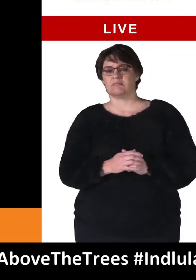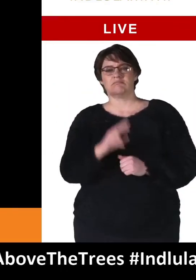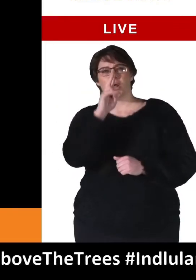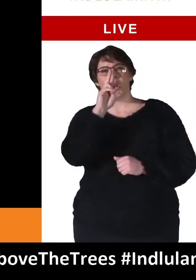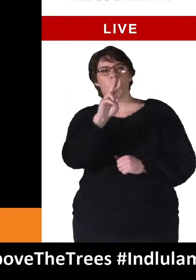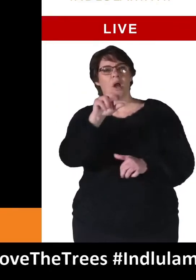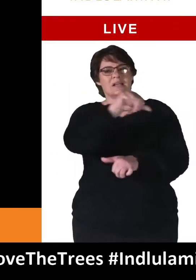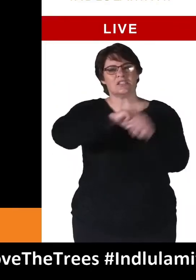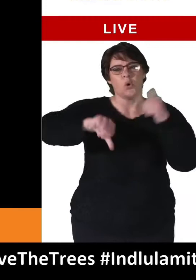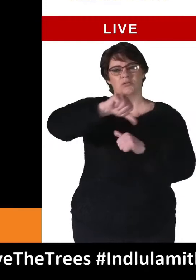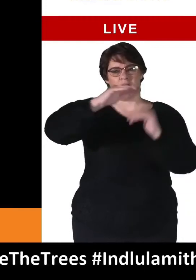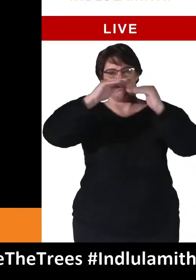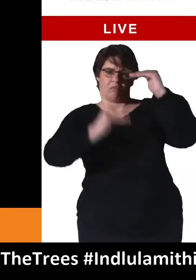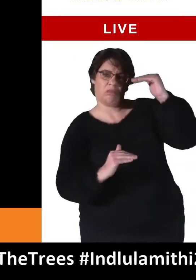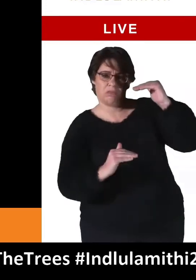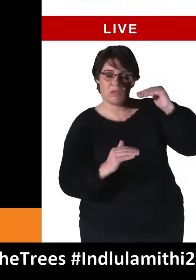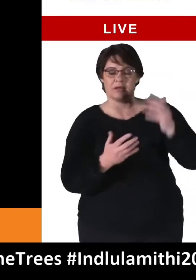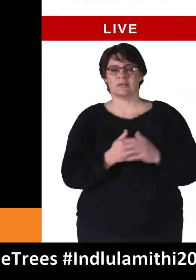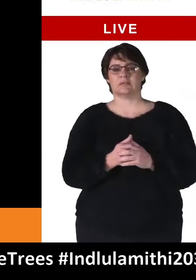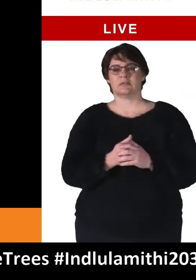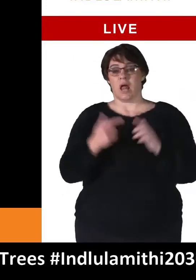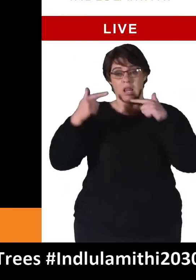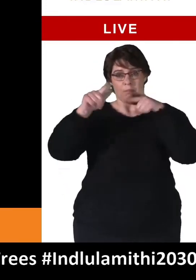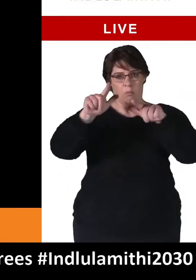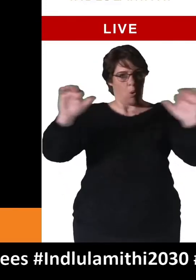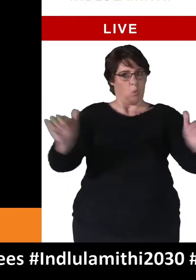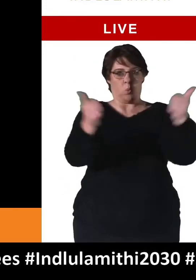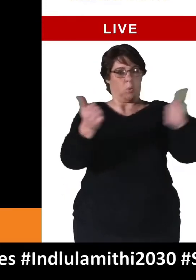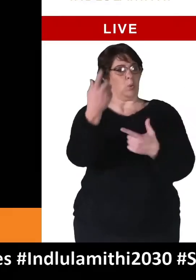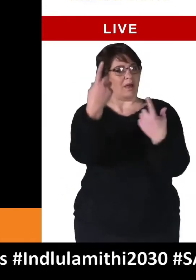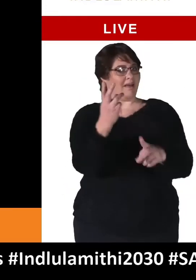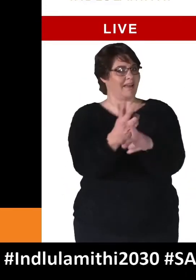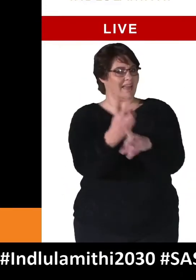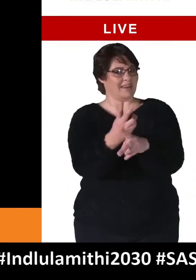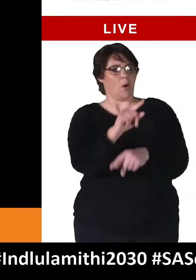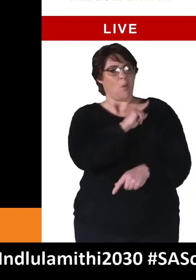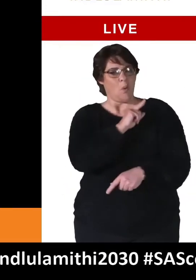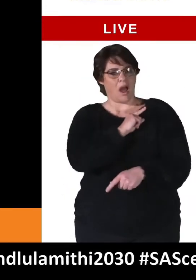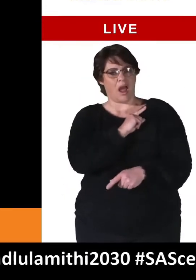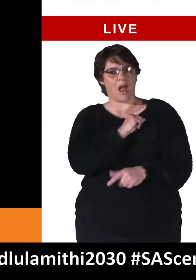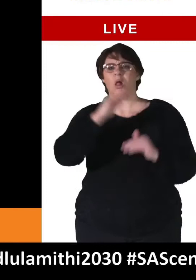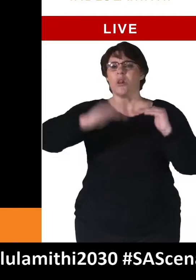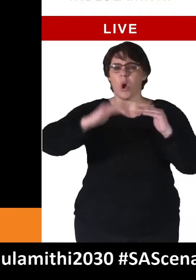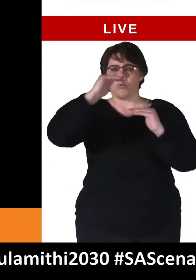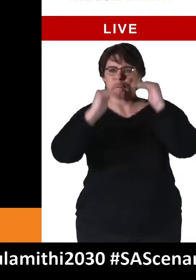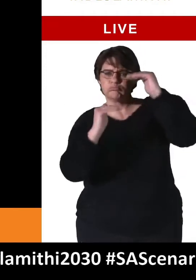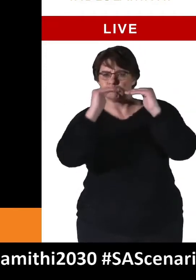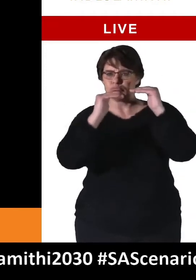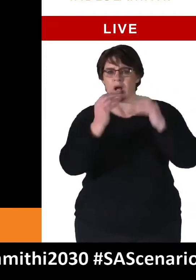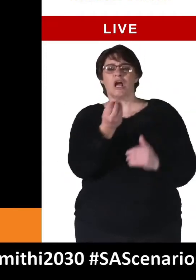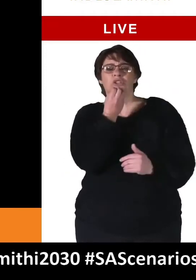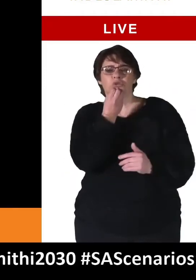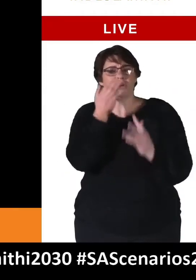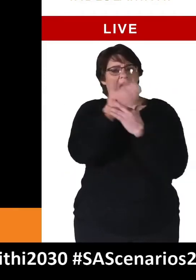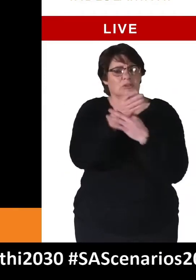Looking at social inequality, Limpopo does well again because it has low inequality, good nutrition